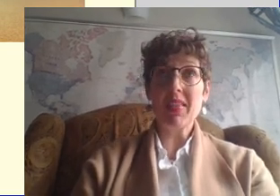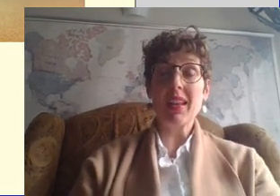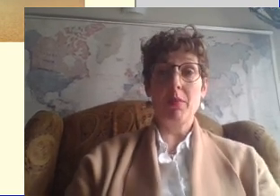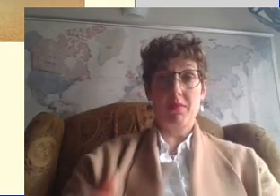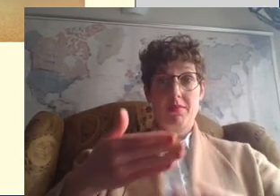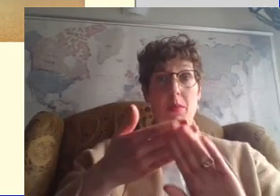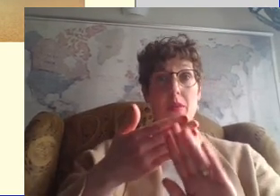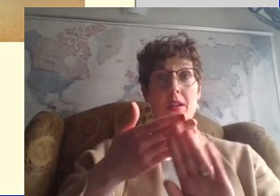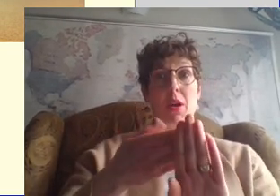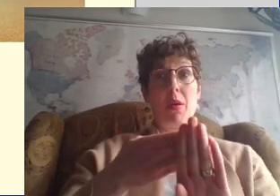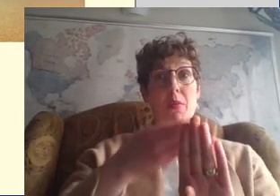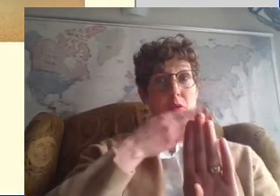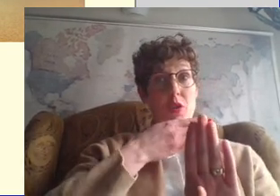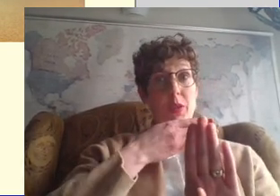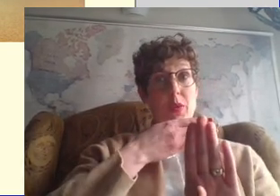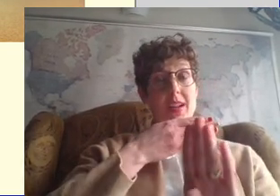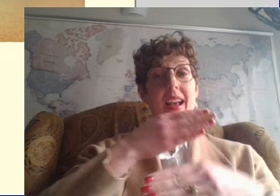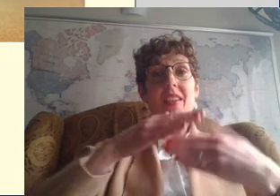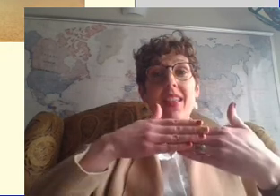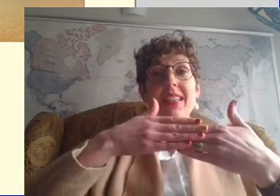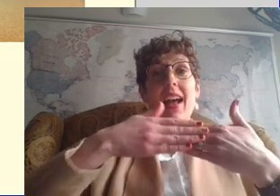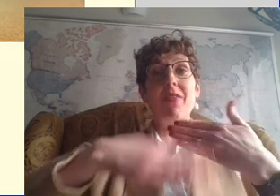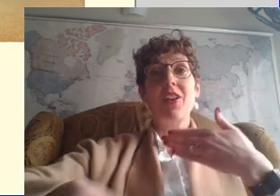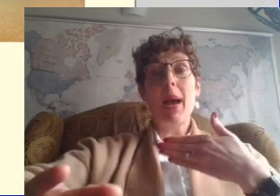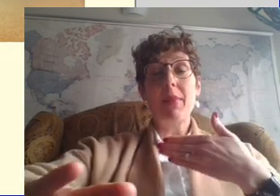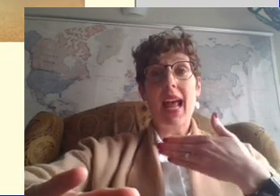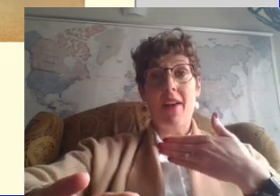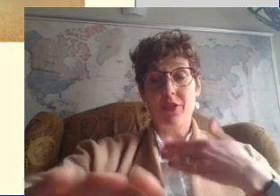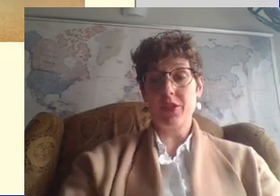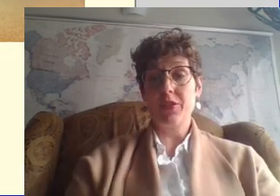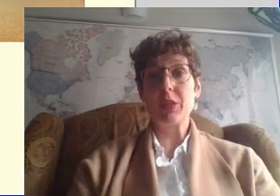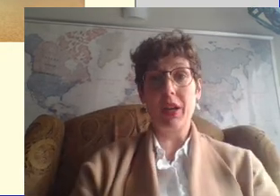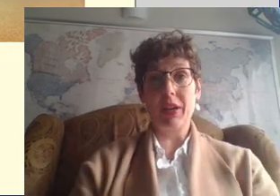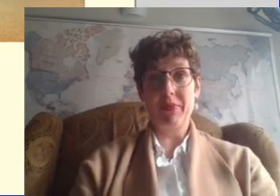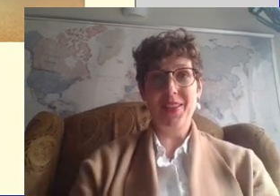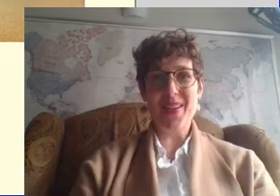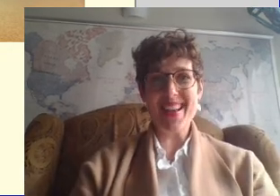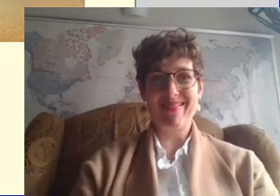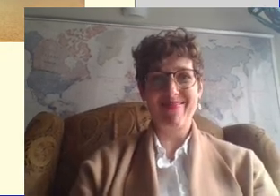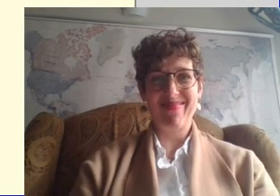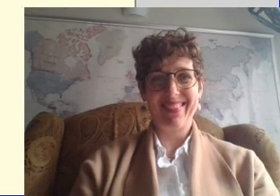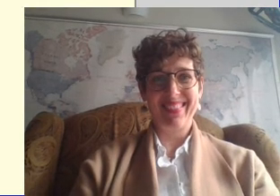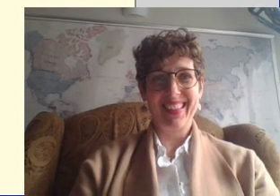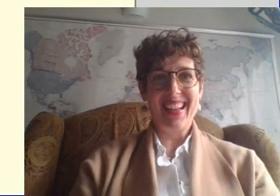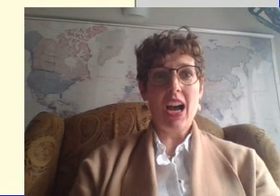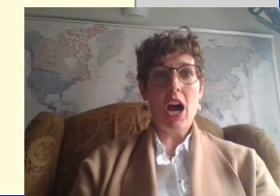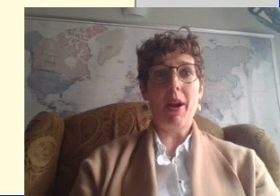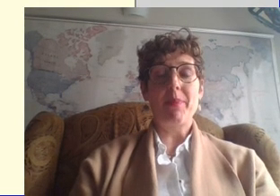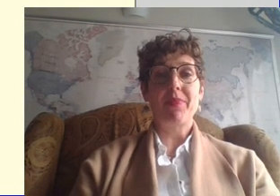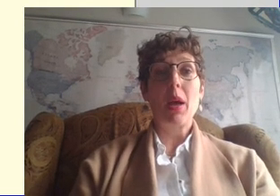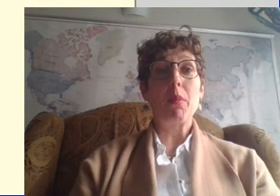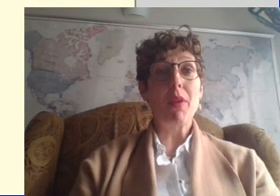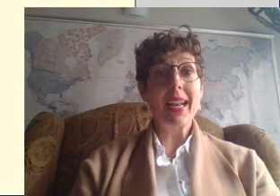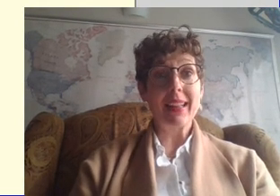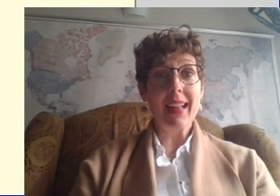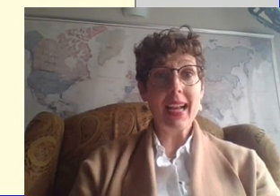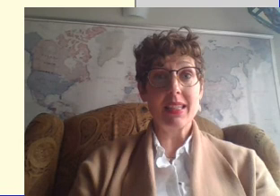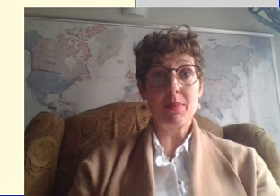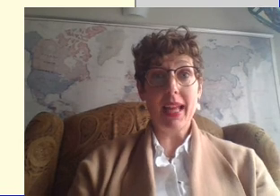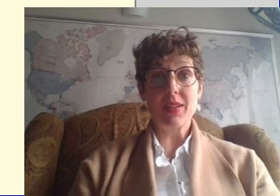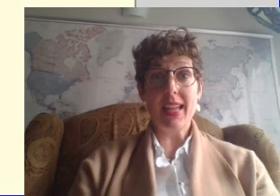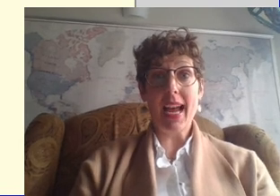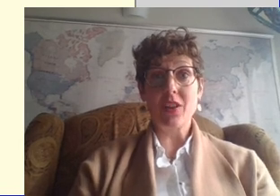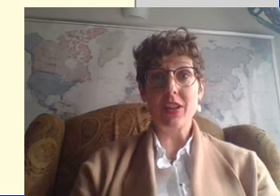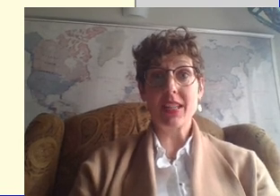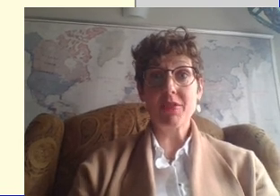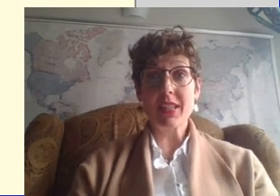spring, and remember, before spring, and the things that happen after spring, okay? All right. Brennan liked